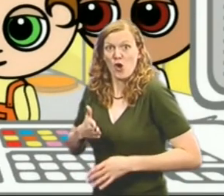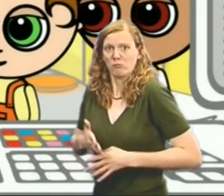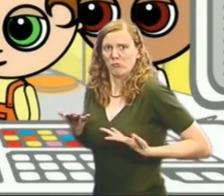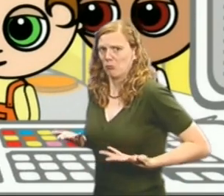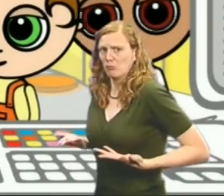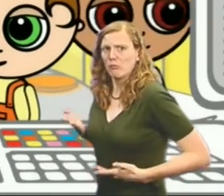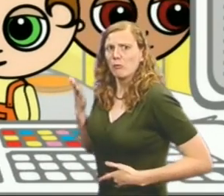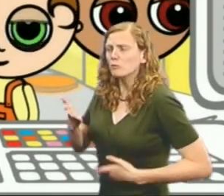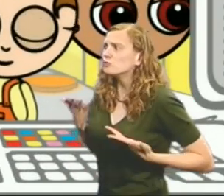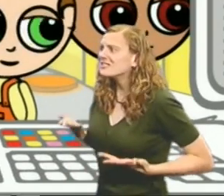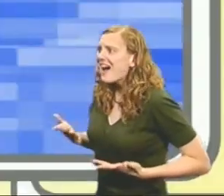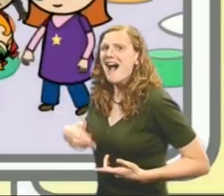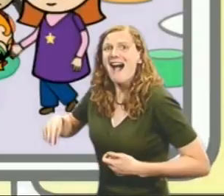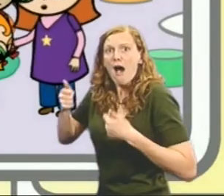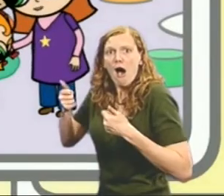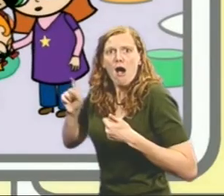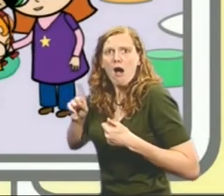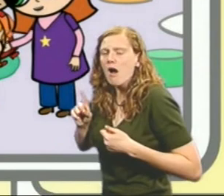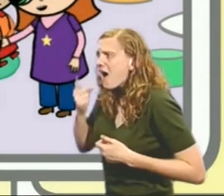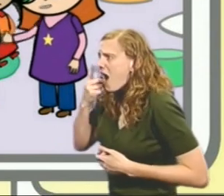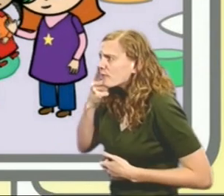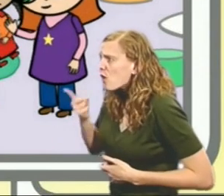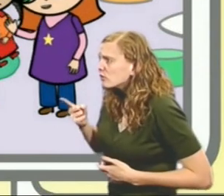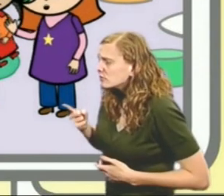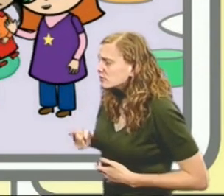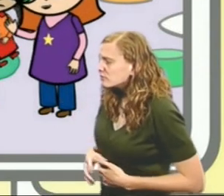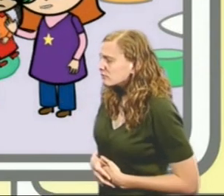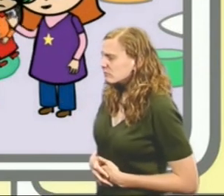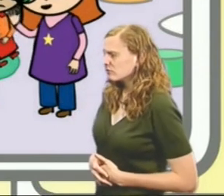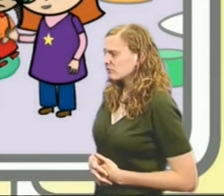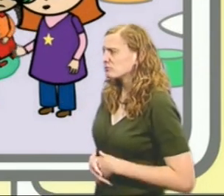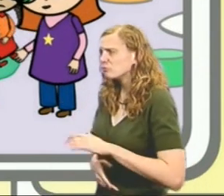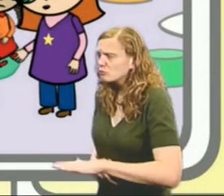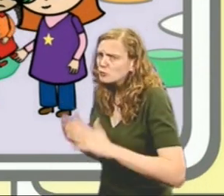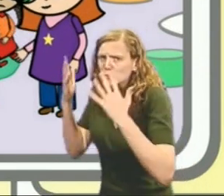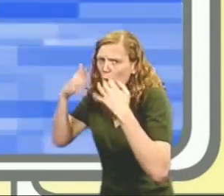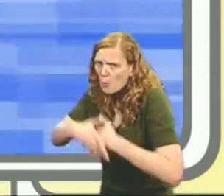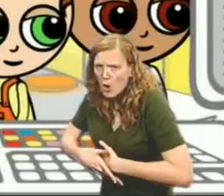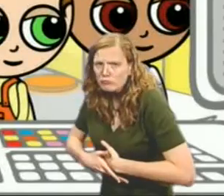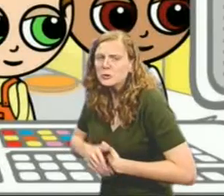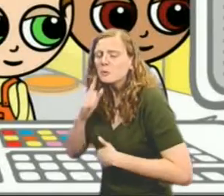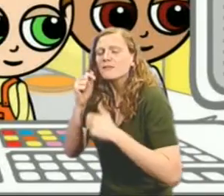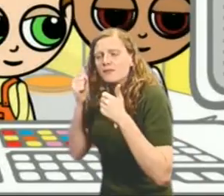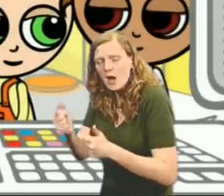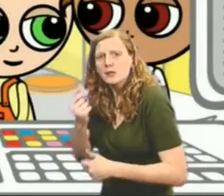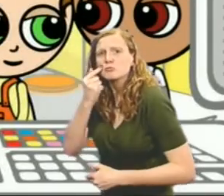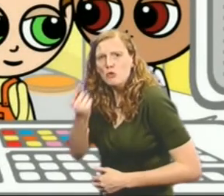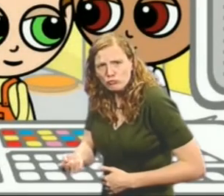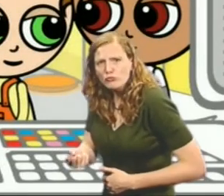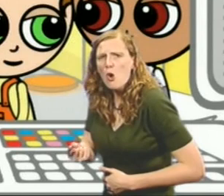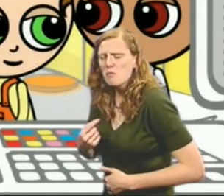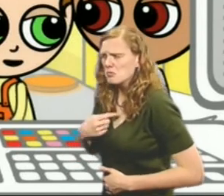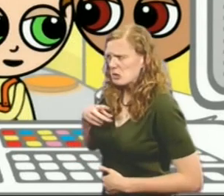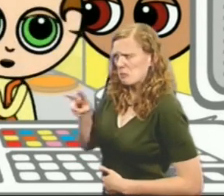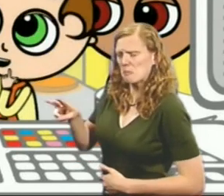Let's take a look. Don't worry, Mary. I'm sure you'll be fine tomorrow. Mary doesn't look very